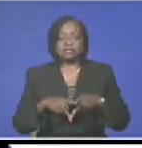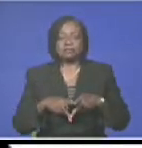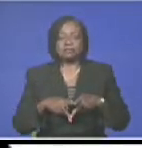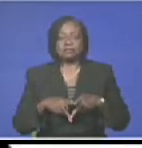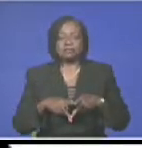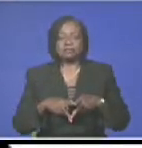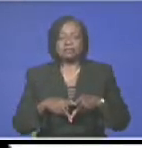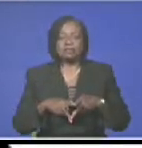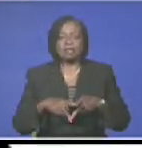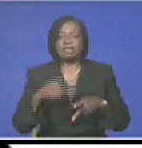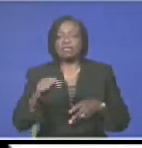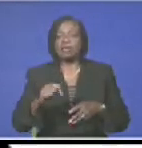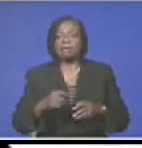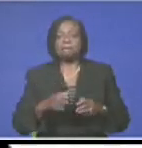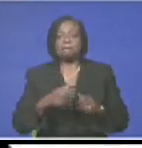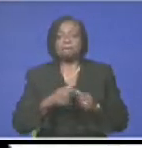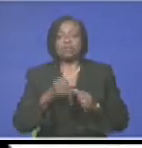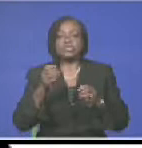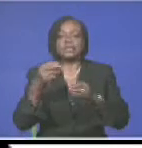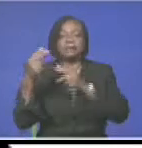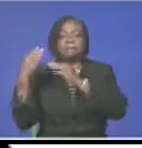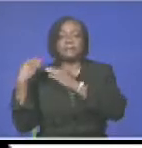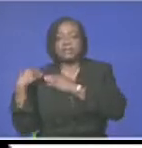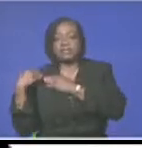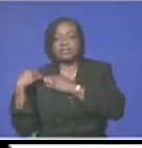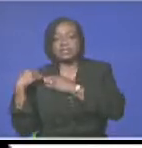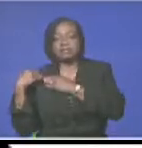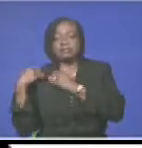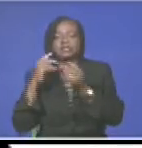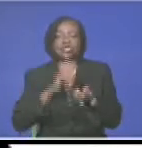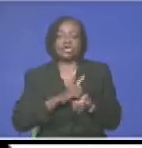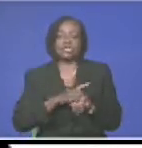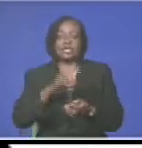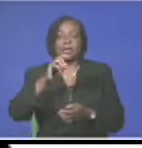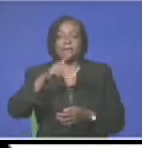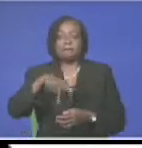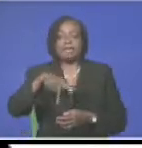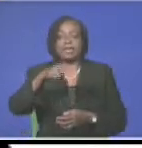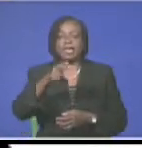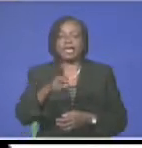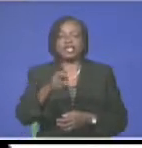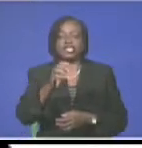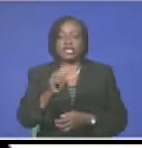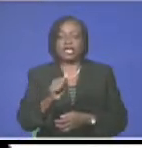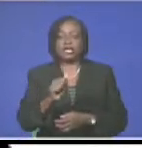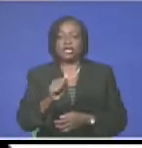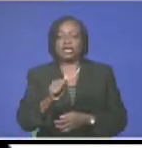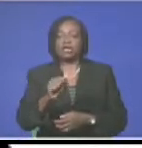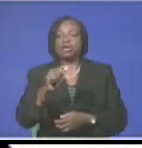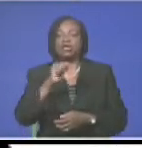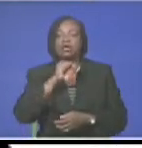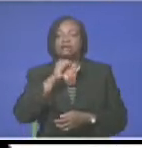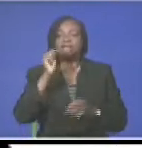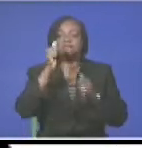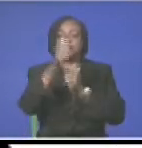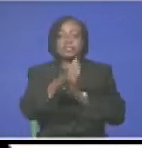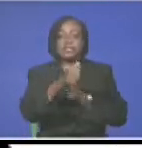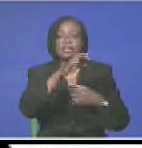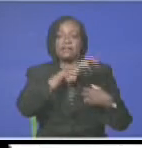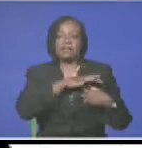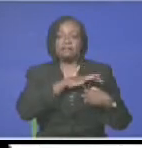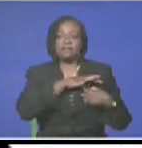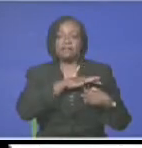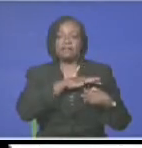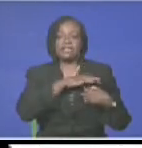burdened monetary position of the PHA will in no way further the beneficial state of